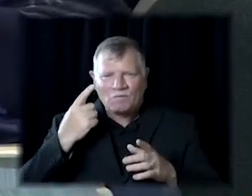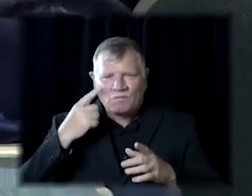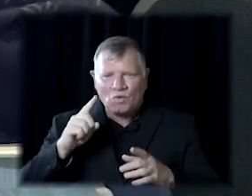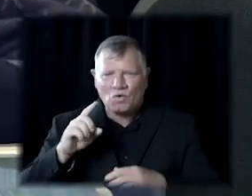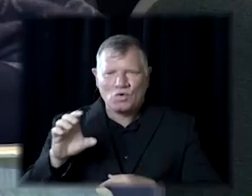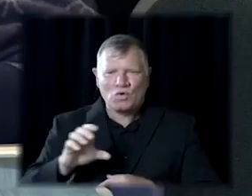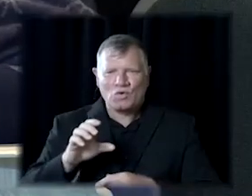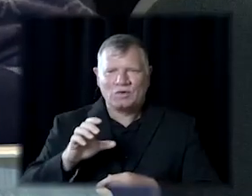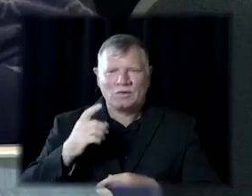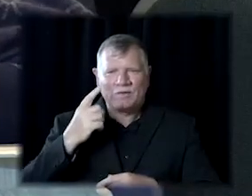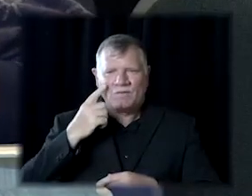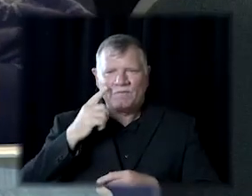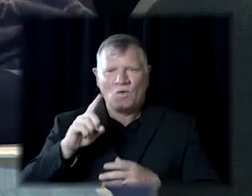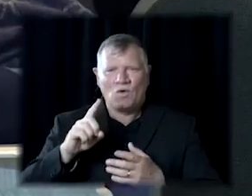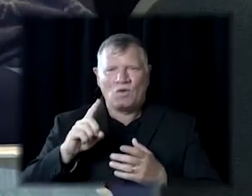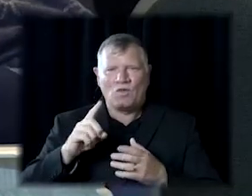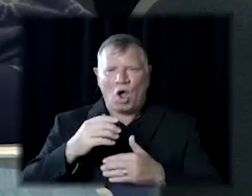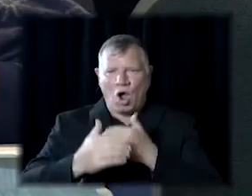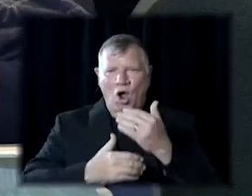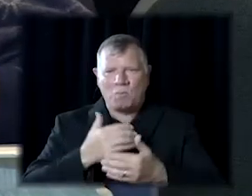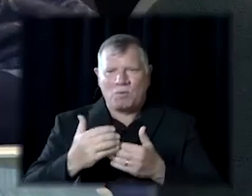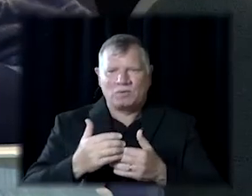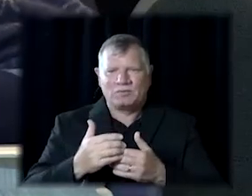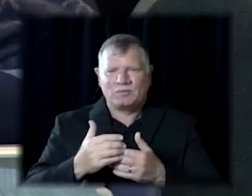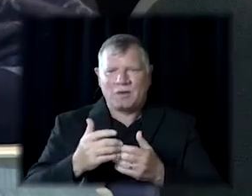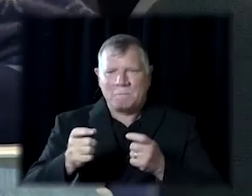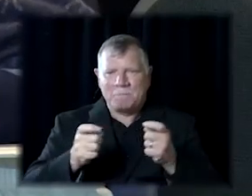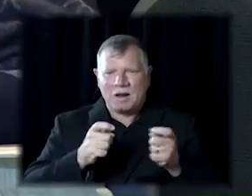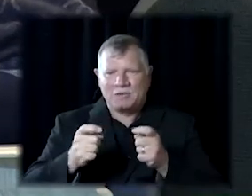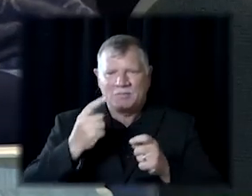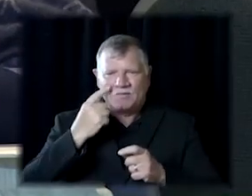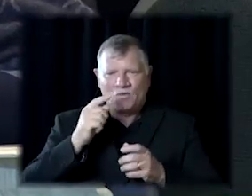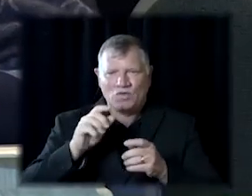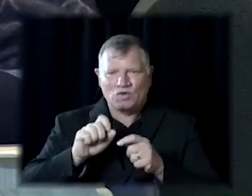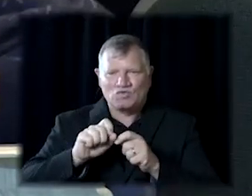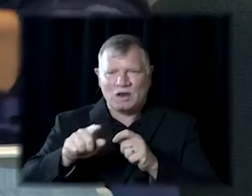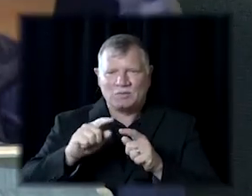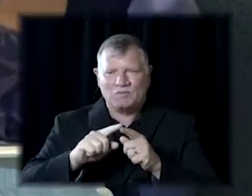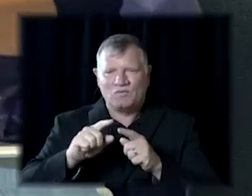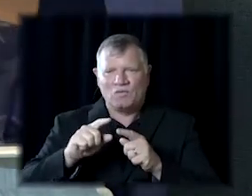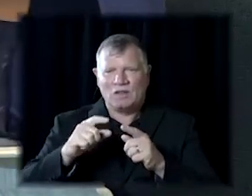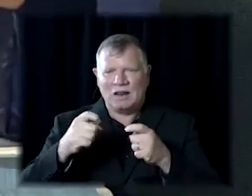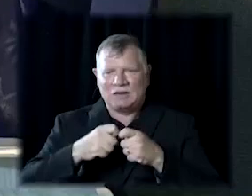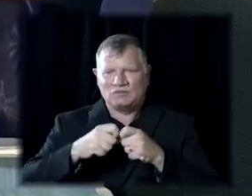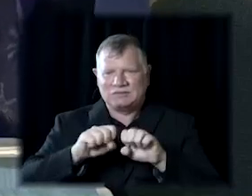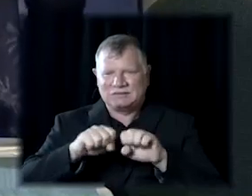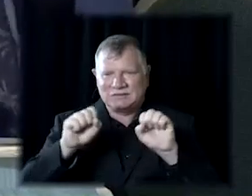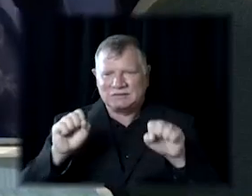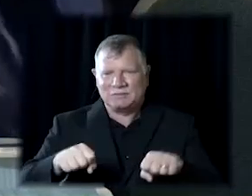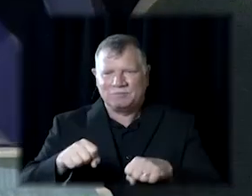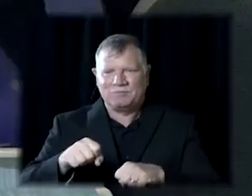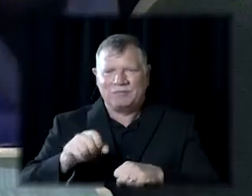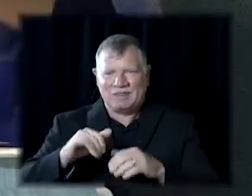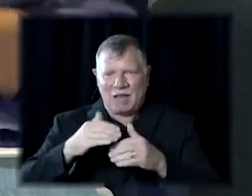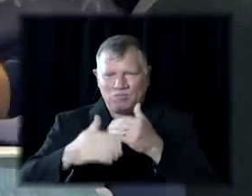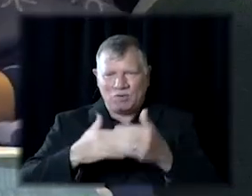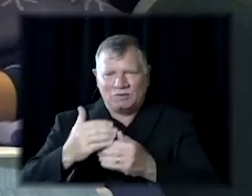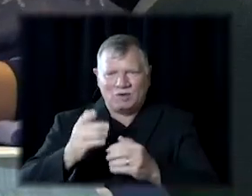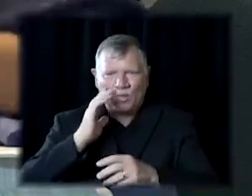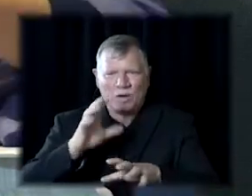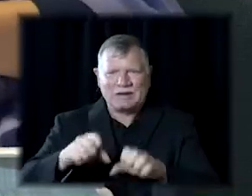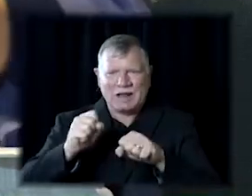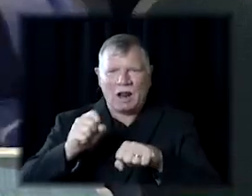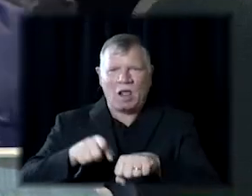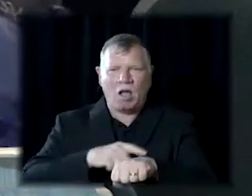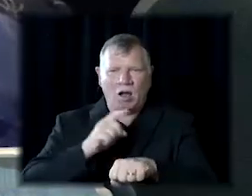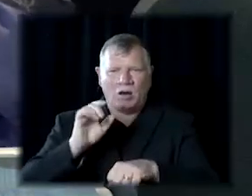the concession agreement or the operation management agreement for the transmission and grid system. All of that process is going to take a little